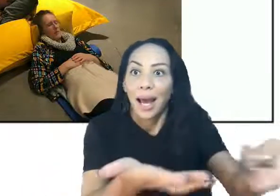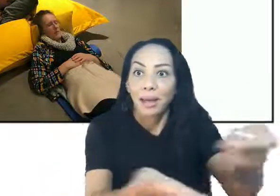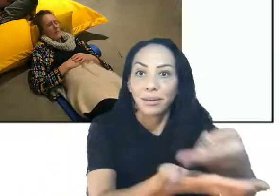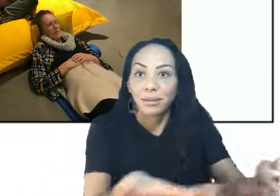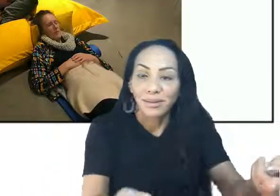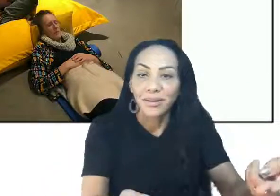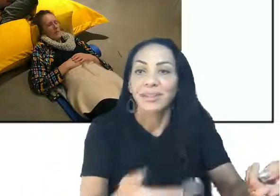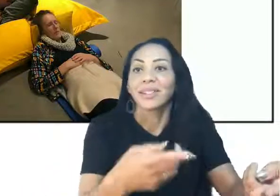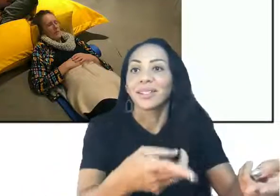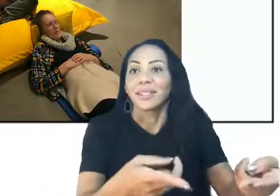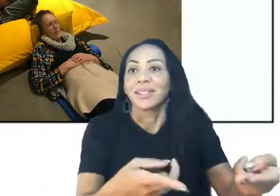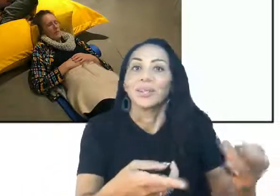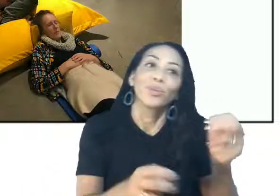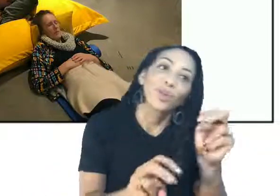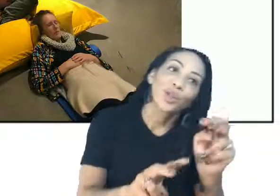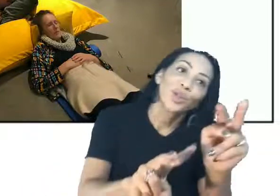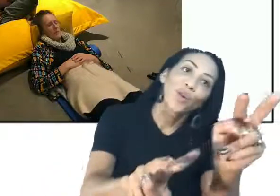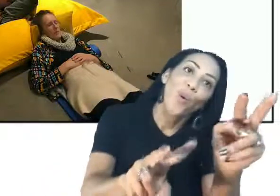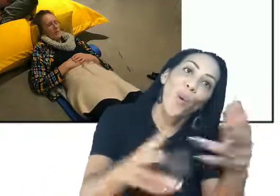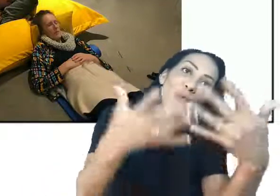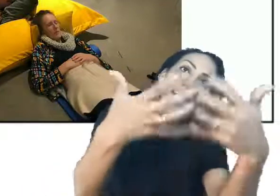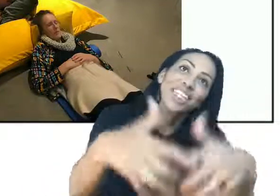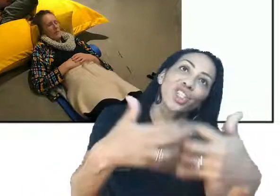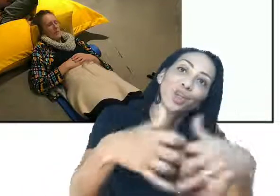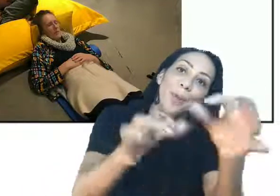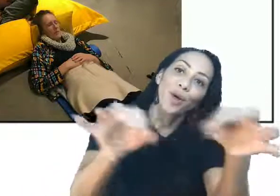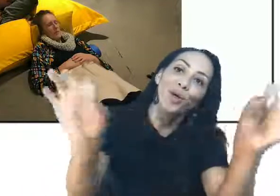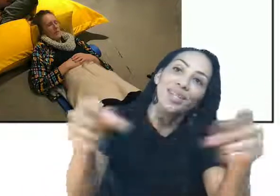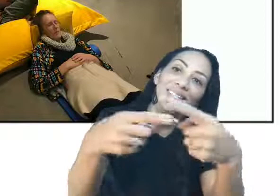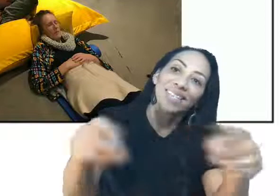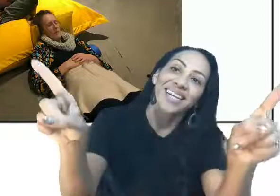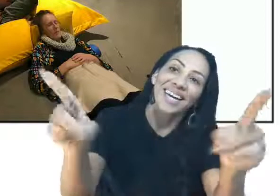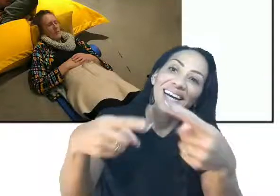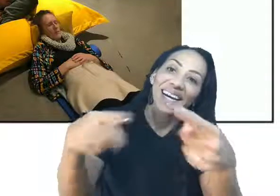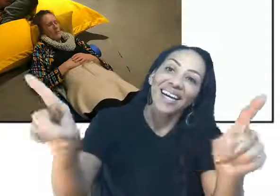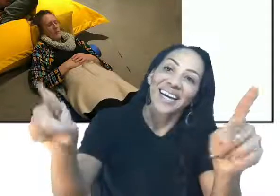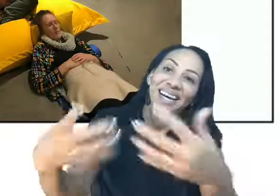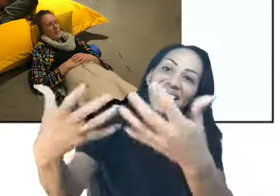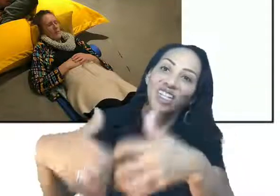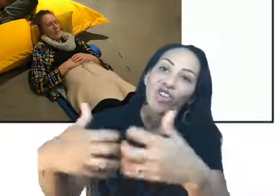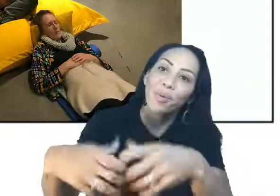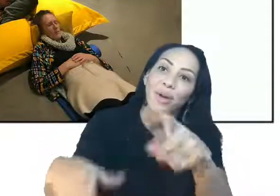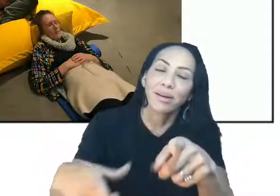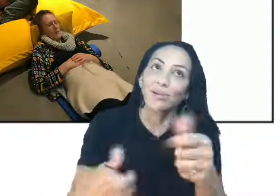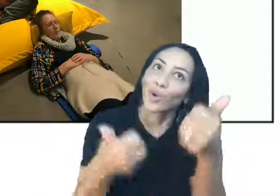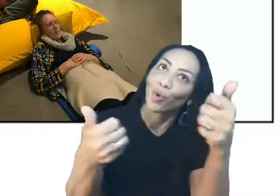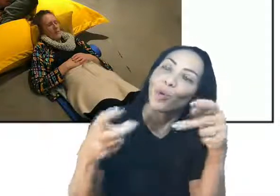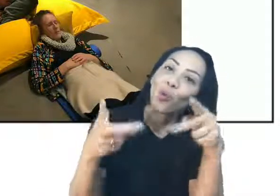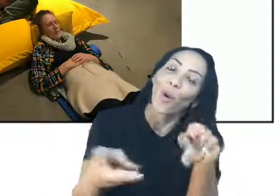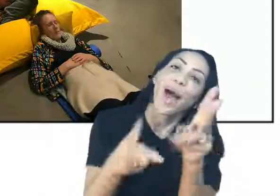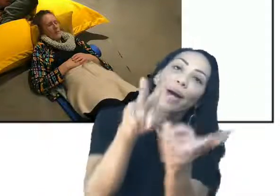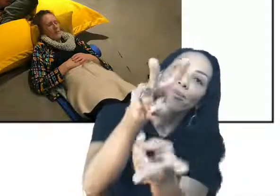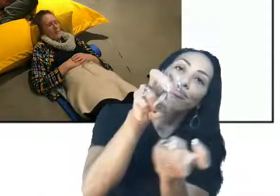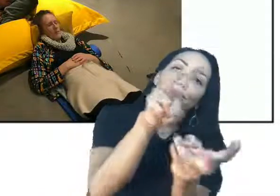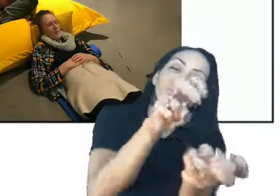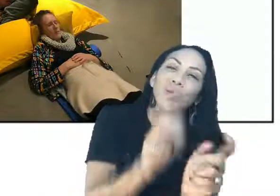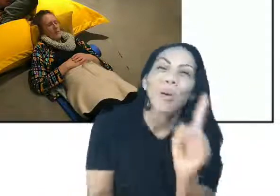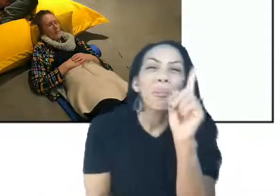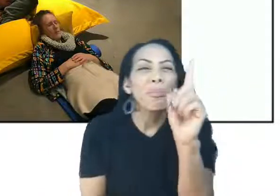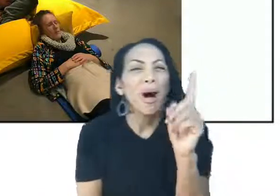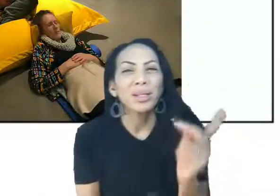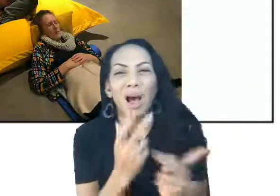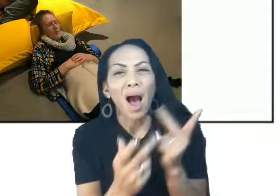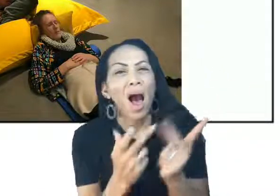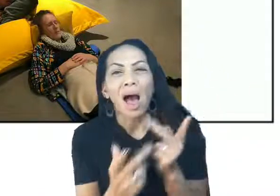amazing time. It was probably the best way to experience the music. But other members of the public didn't quite know